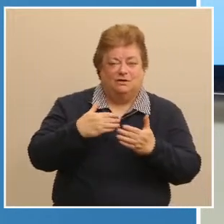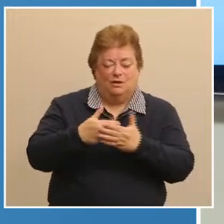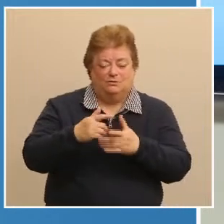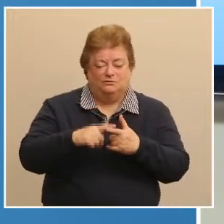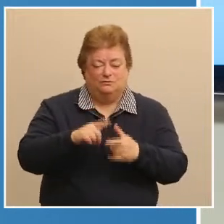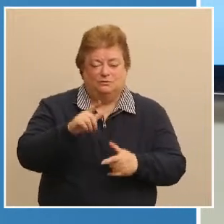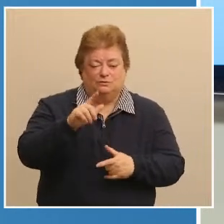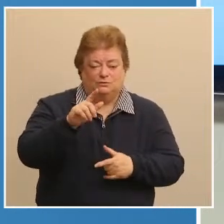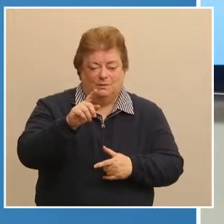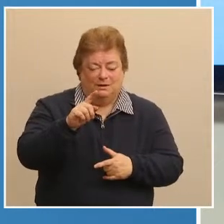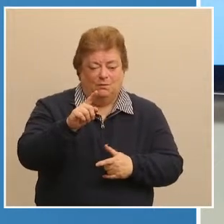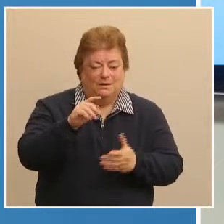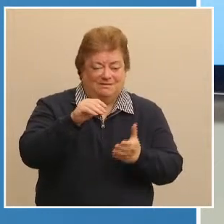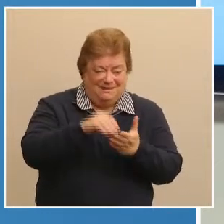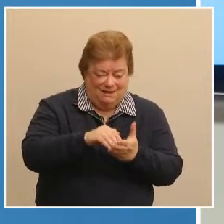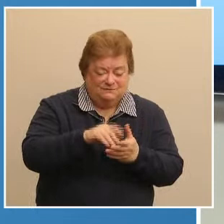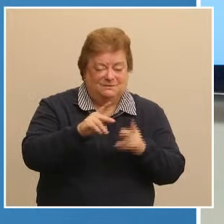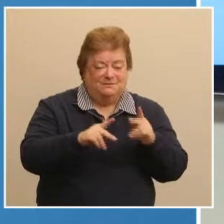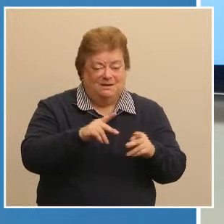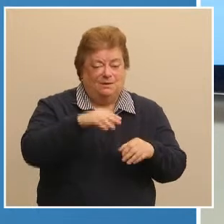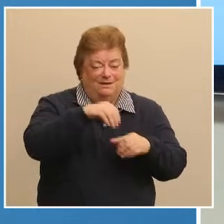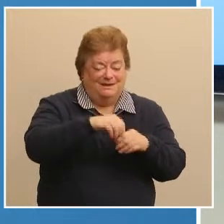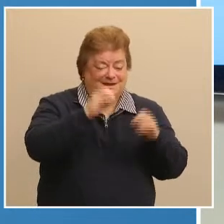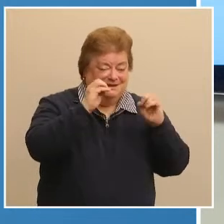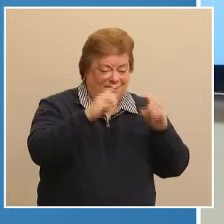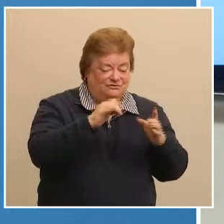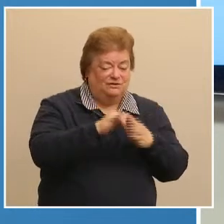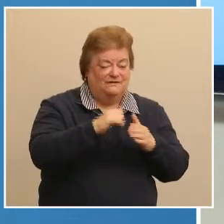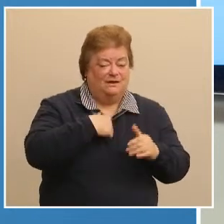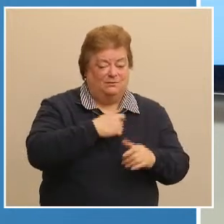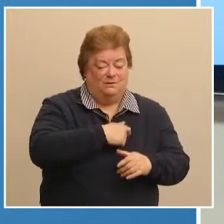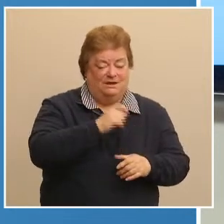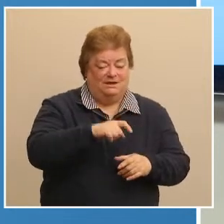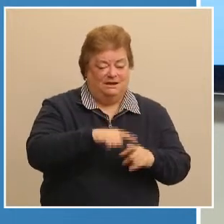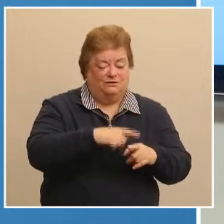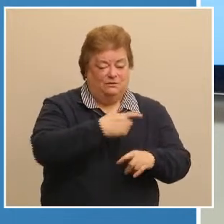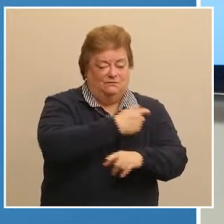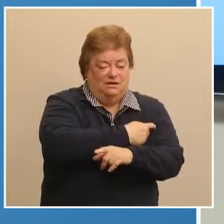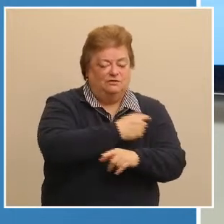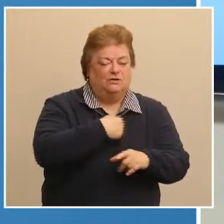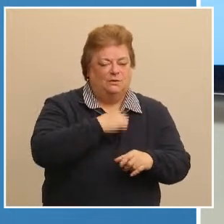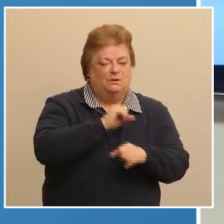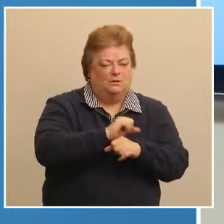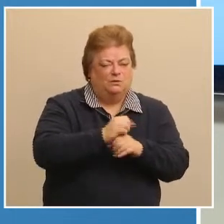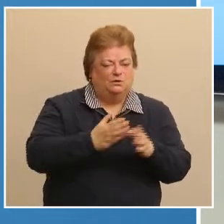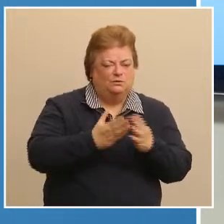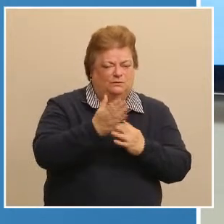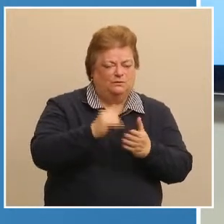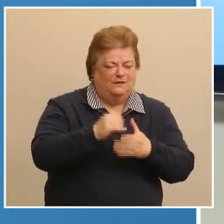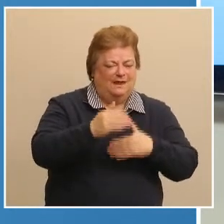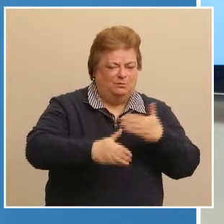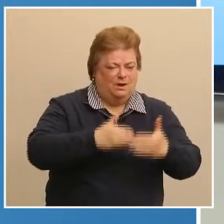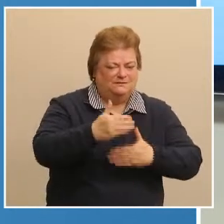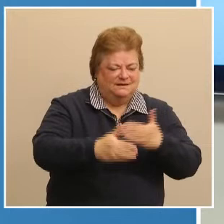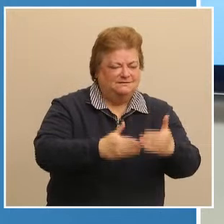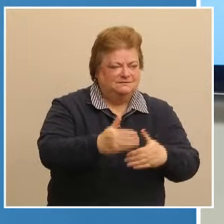individuals that will need to vaccinate. So we'll work through the process systematically.